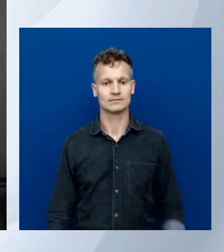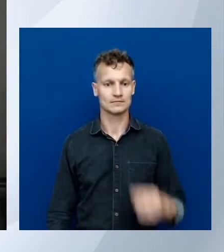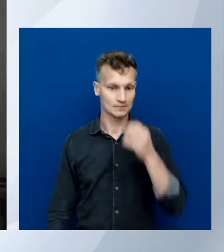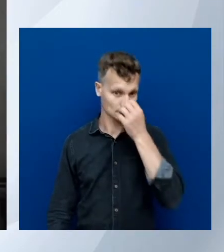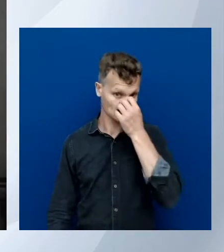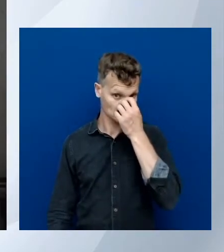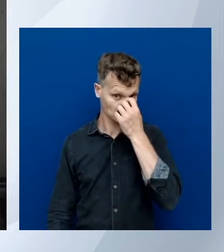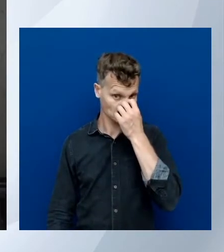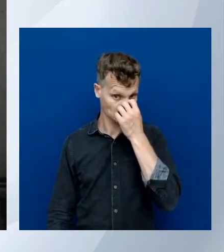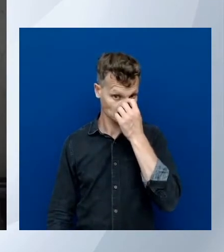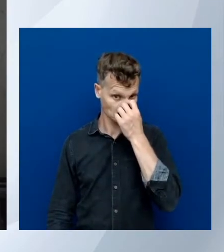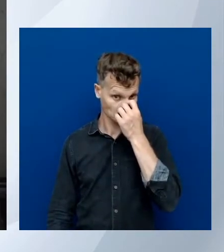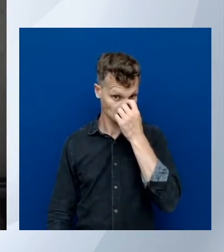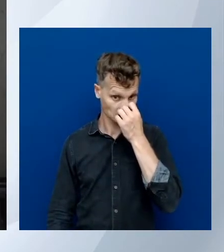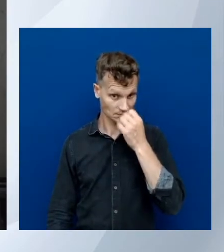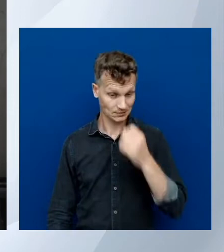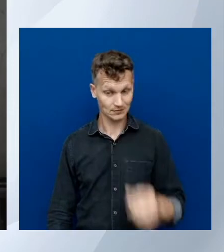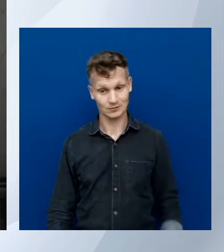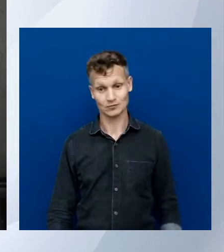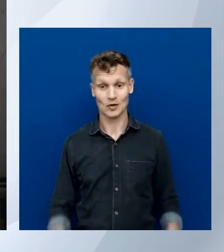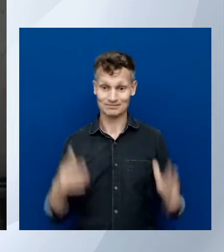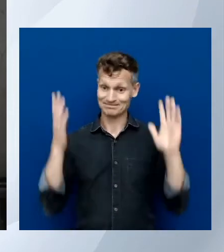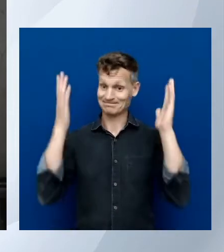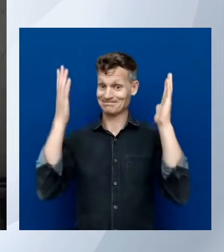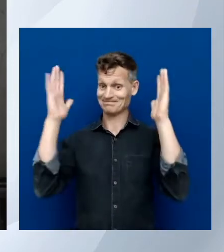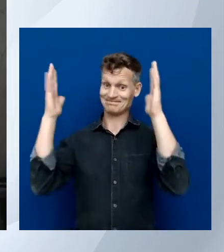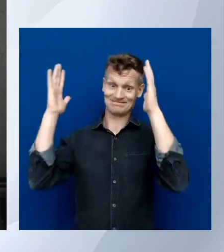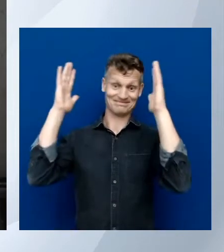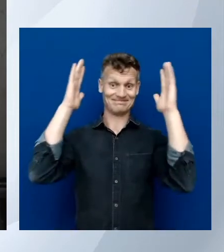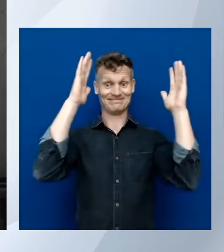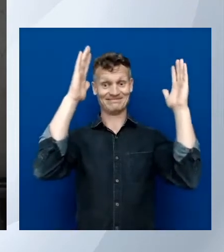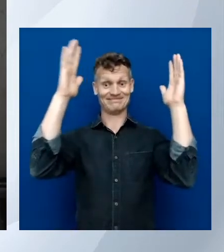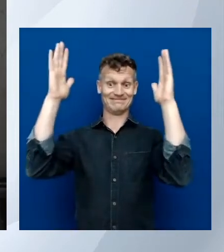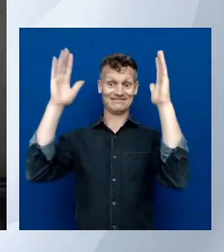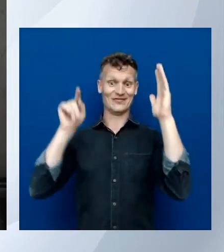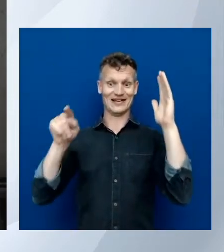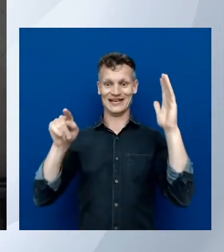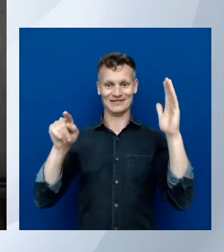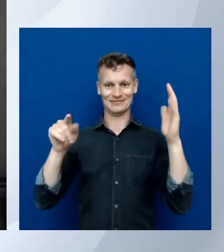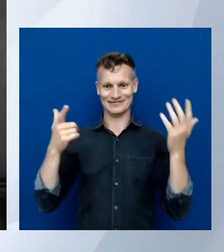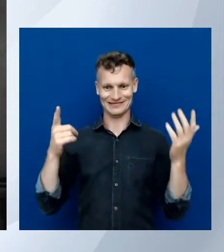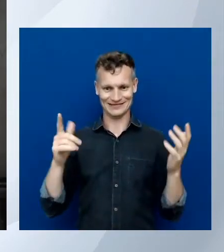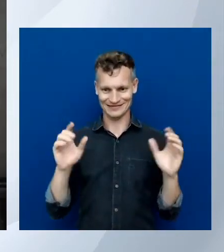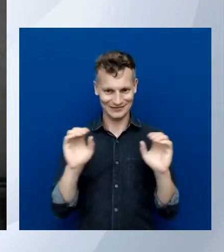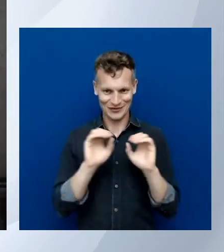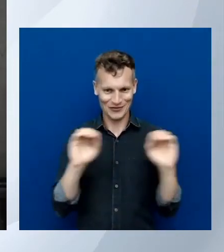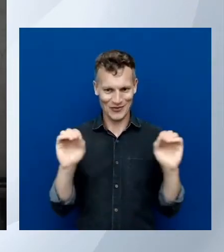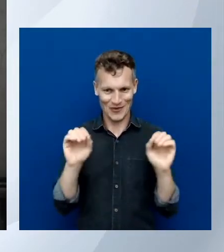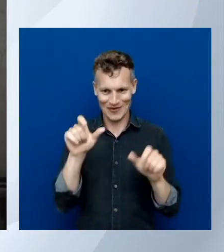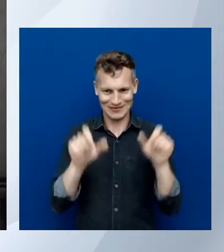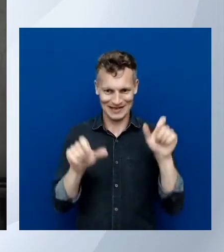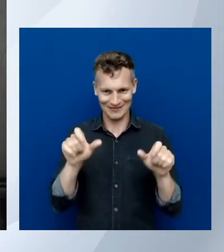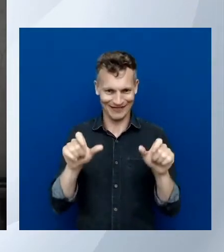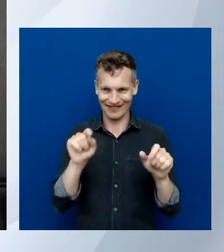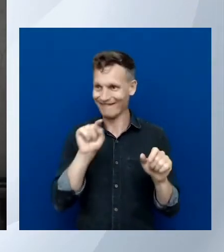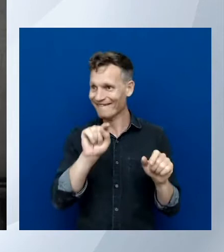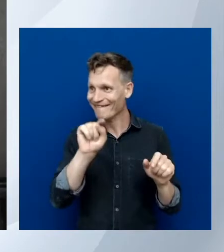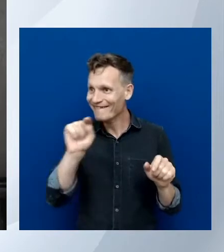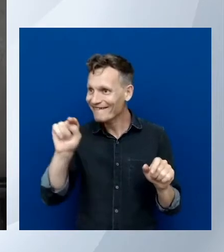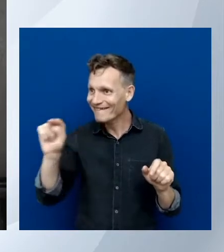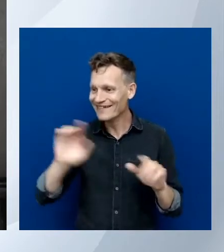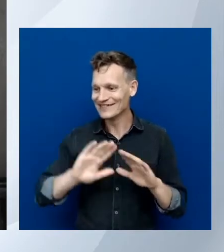So give it up for Daniel. Now there's nobody here. That's weird from the online thing, right? Yeah.